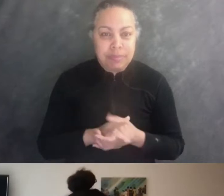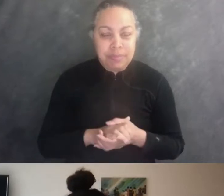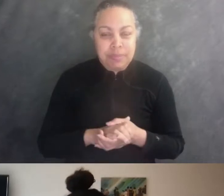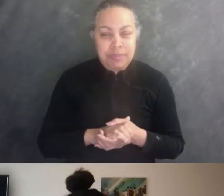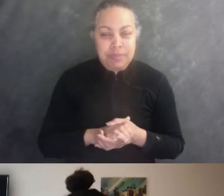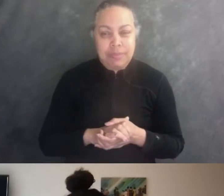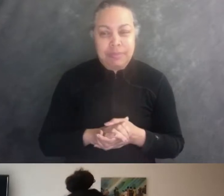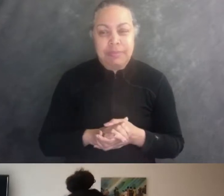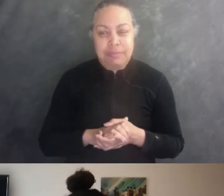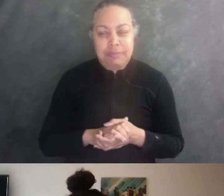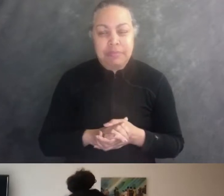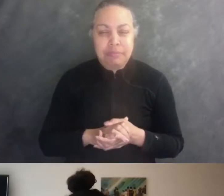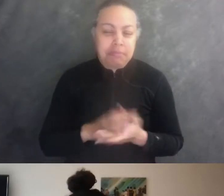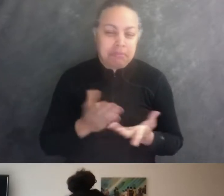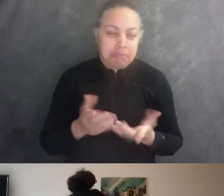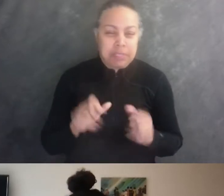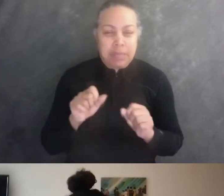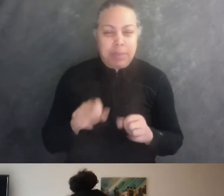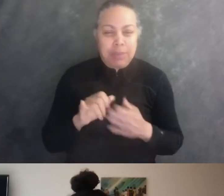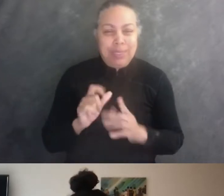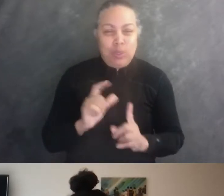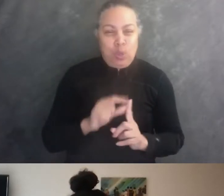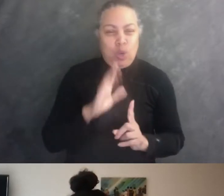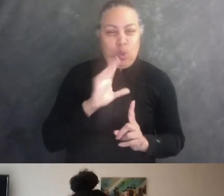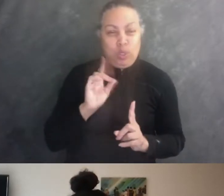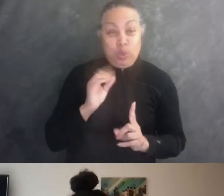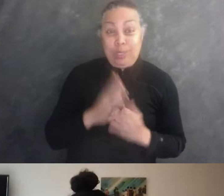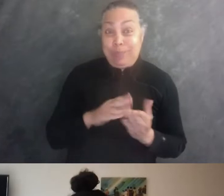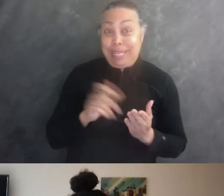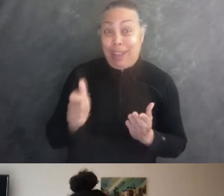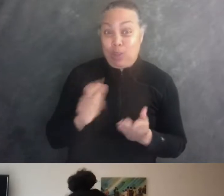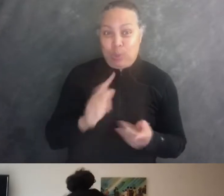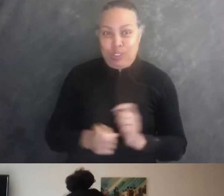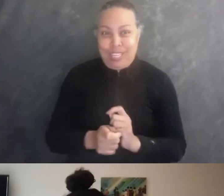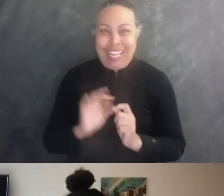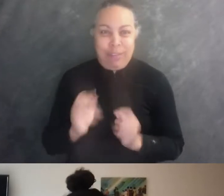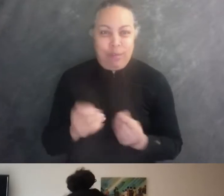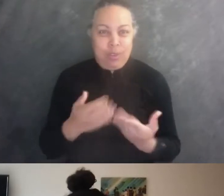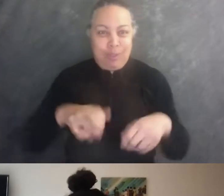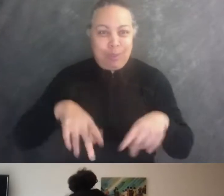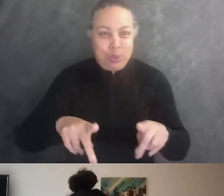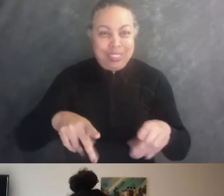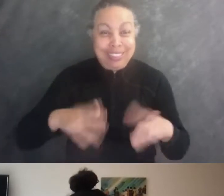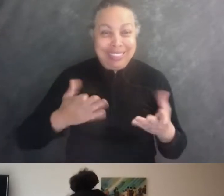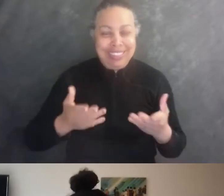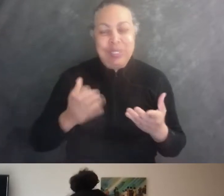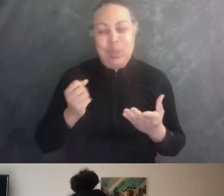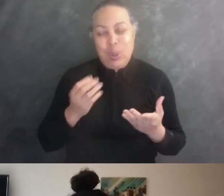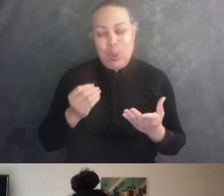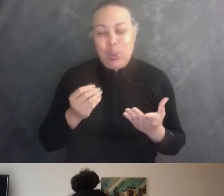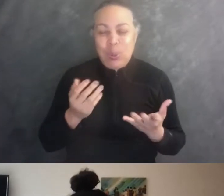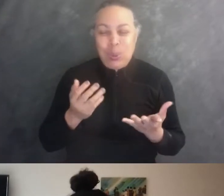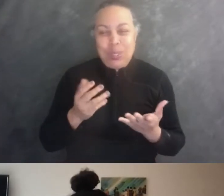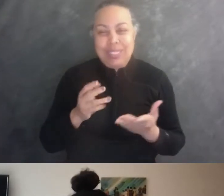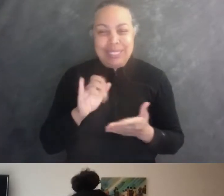there's this possibility that the word might do something else if you give it the opportunity. Right. And so, yeah. And so that's